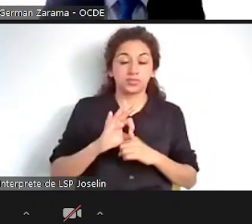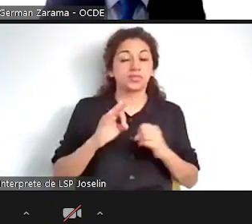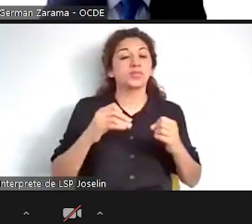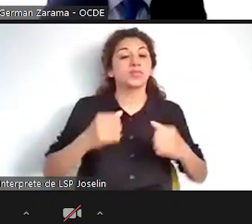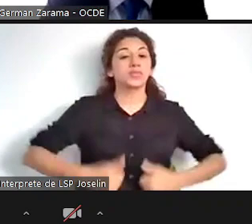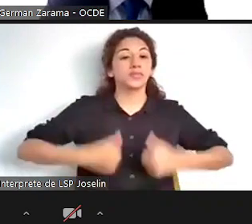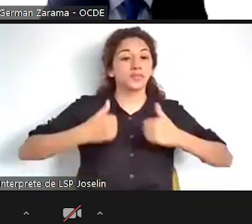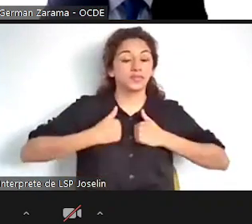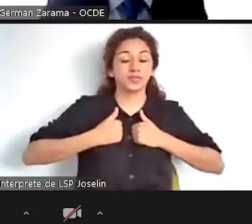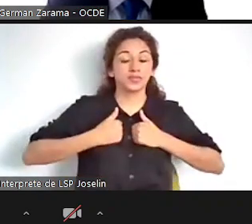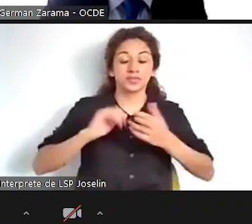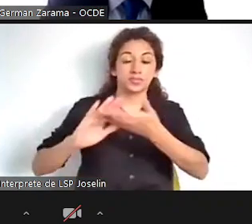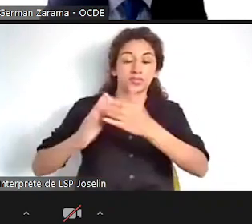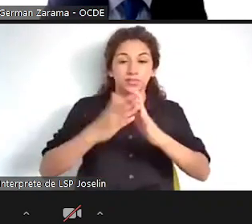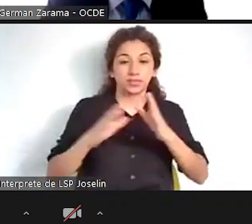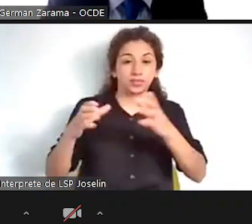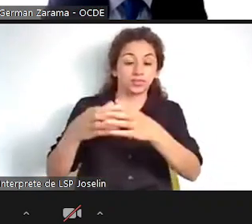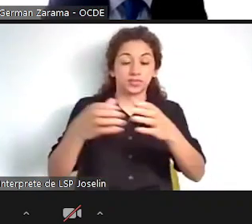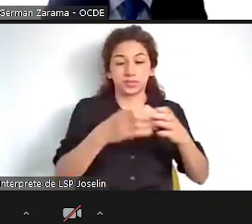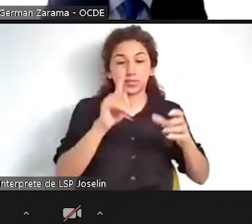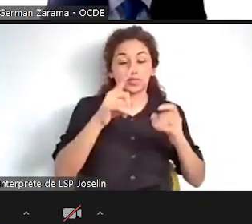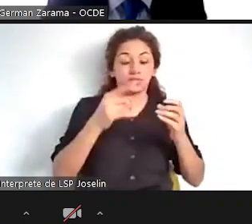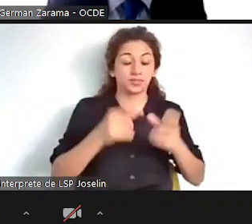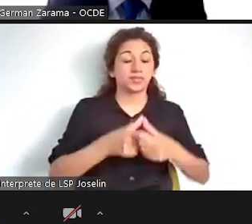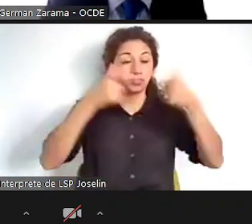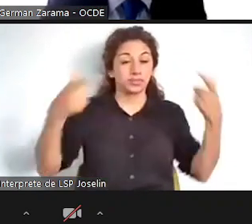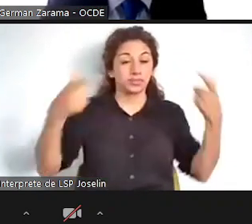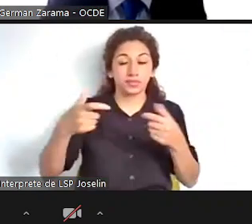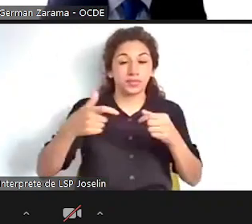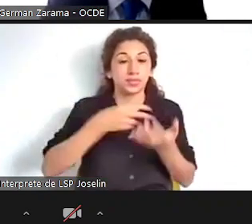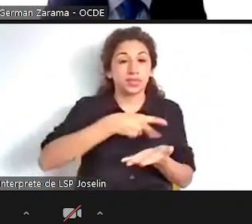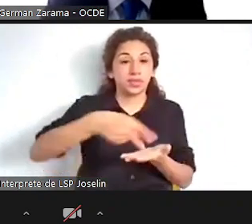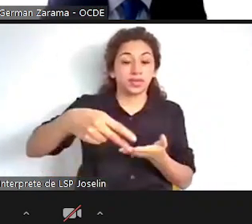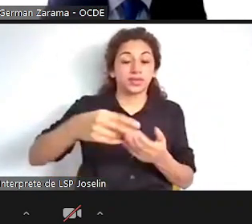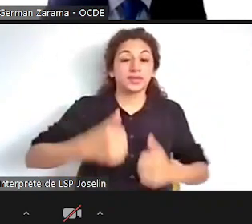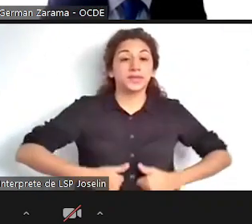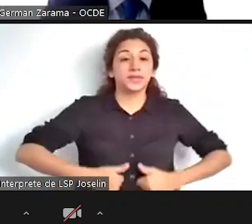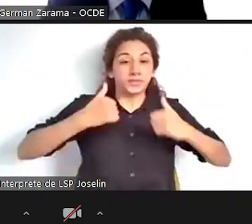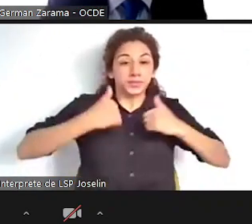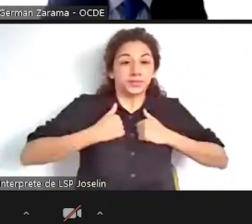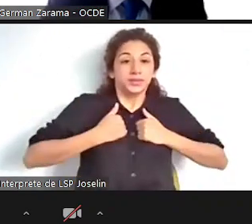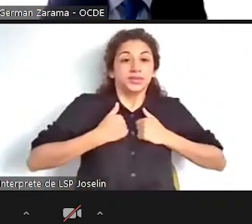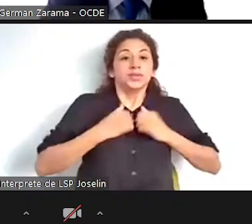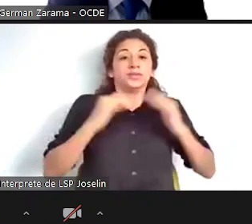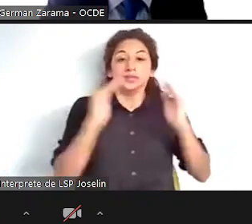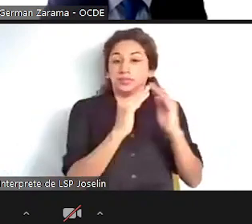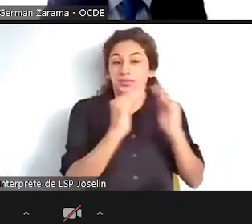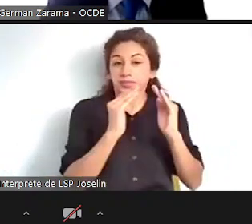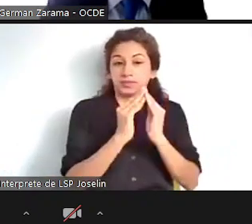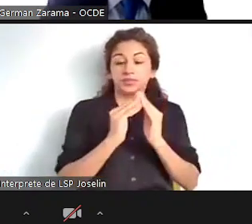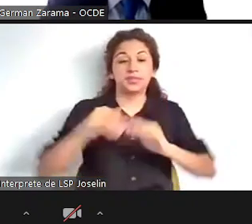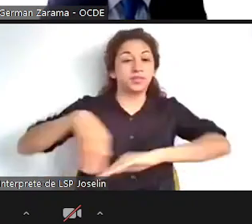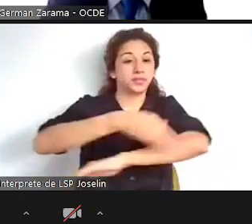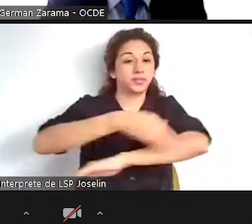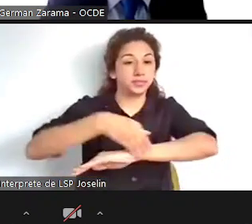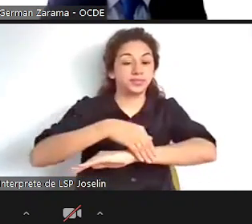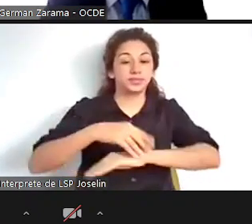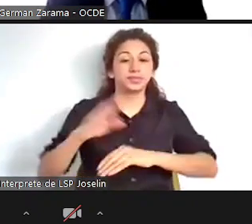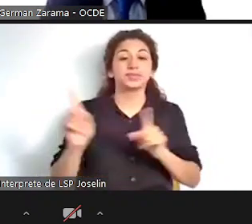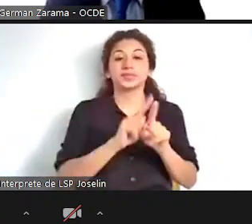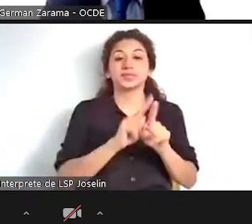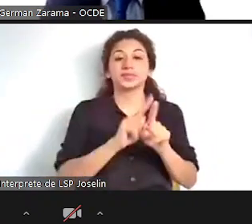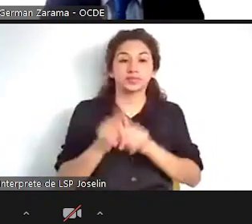population lives in urban areas so there's great mobility great demand for mobility of housing and urban